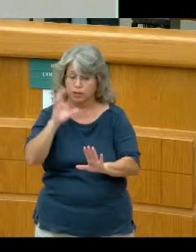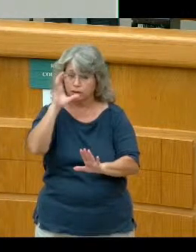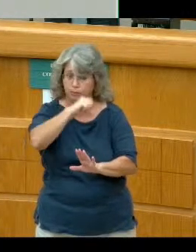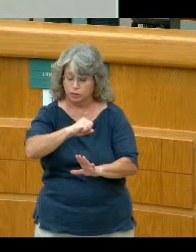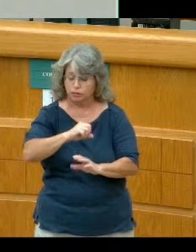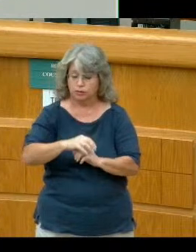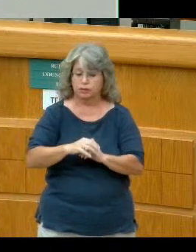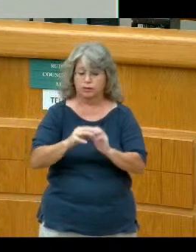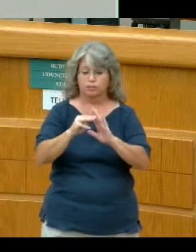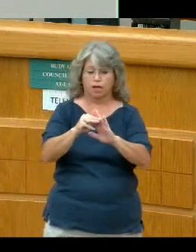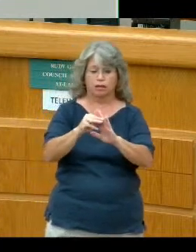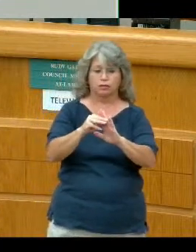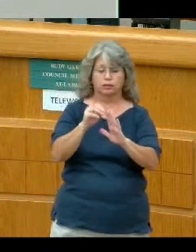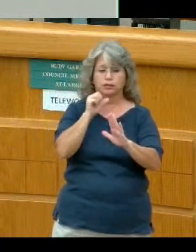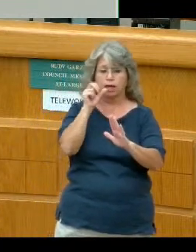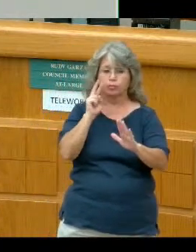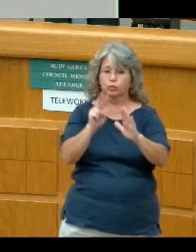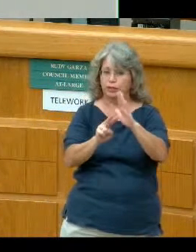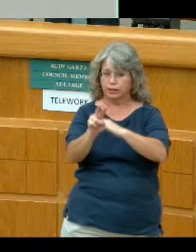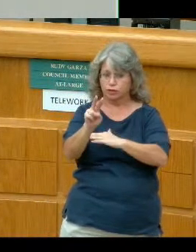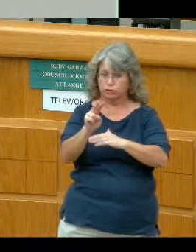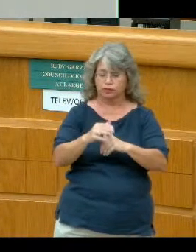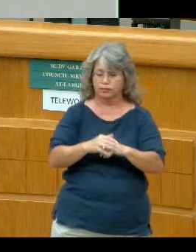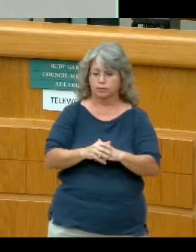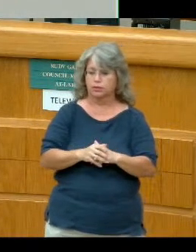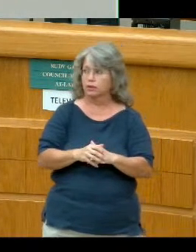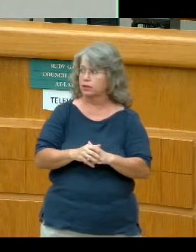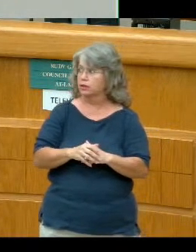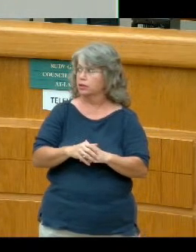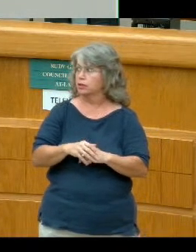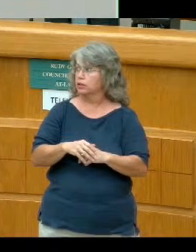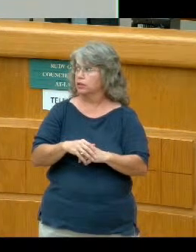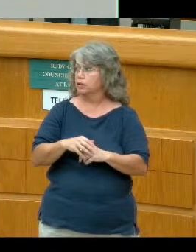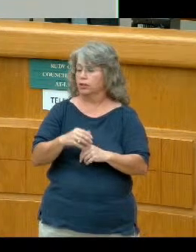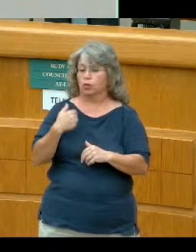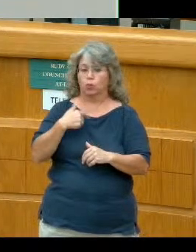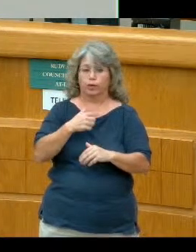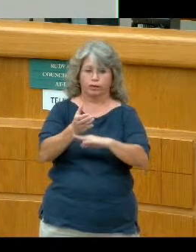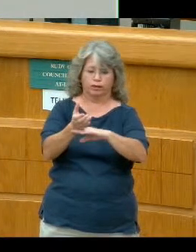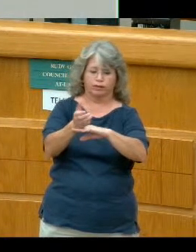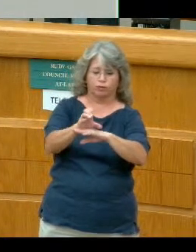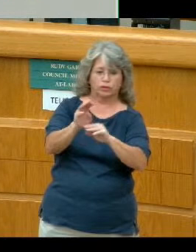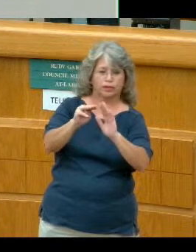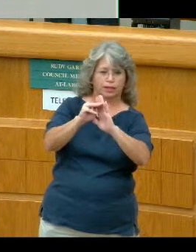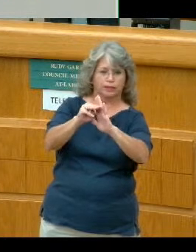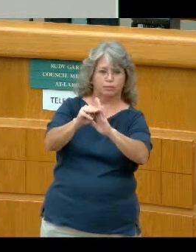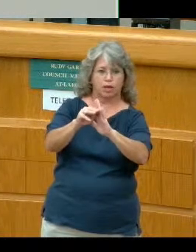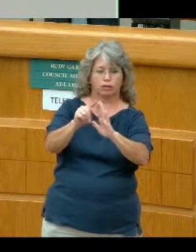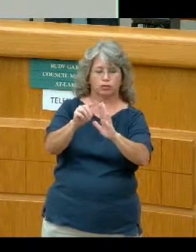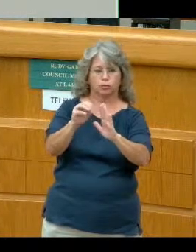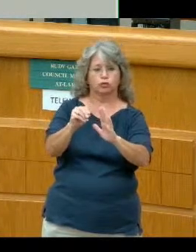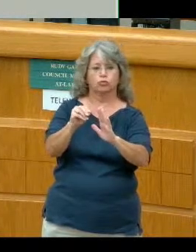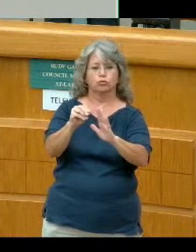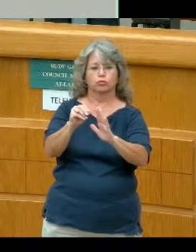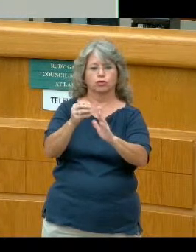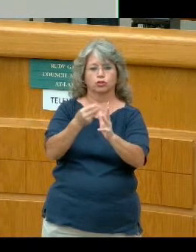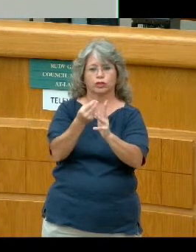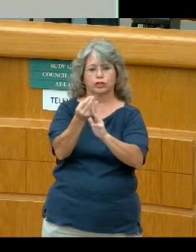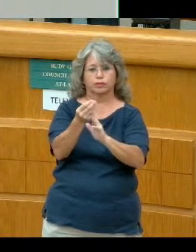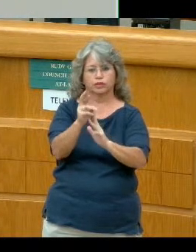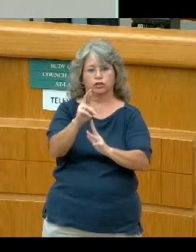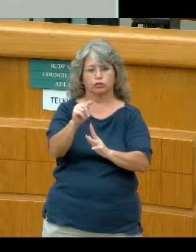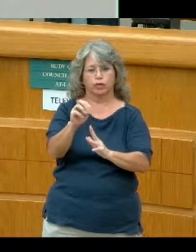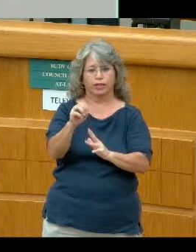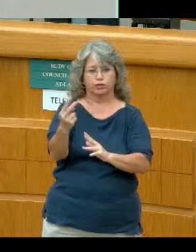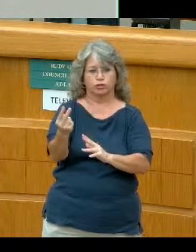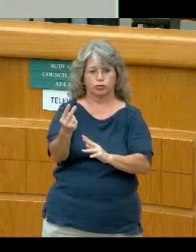assumption of the model, it's not a prediction, that we're just setting the model to go to a transmission rate of 2 and see what